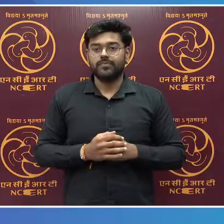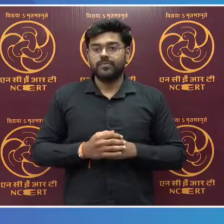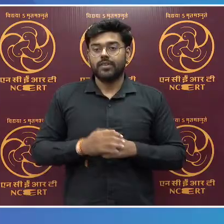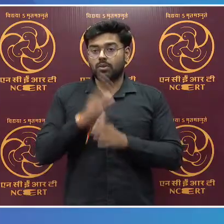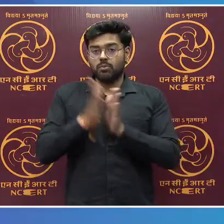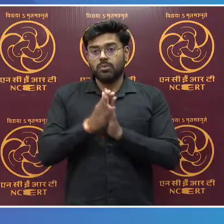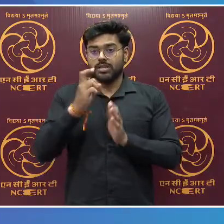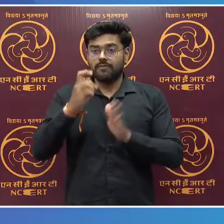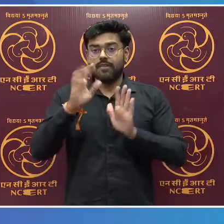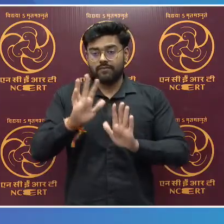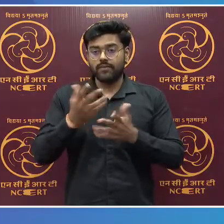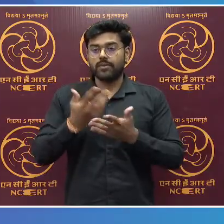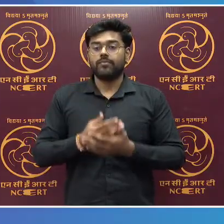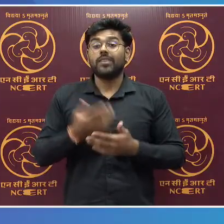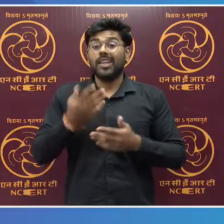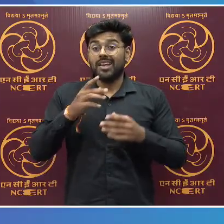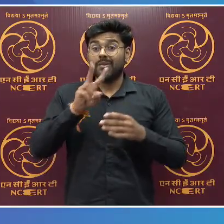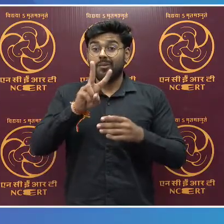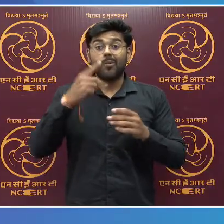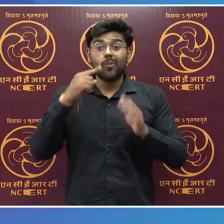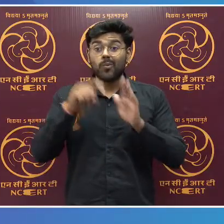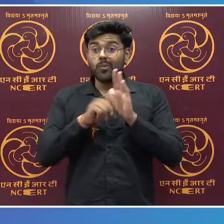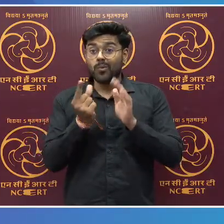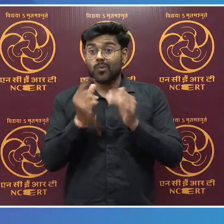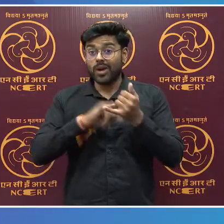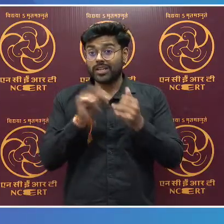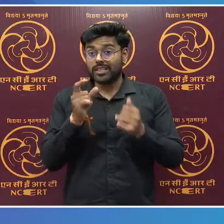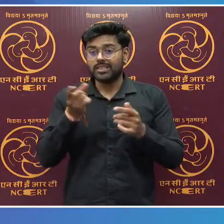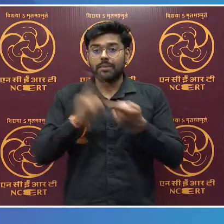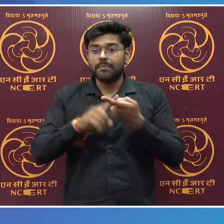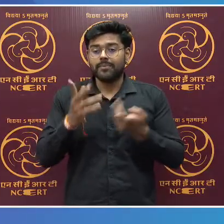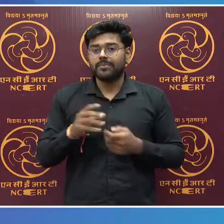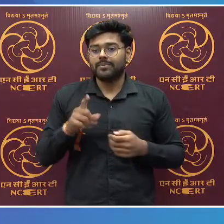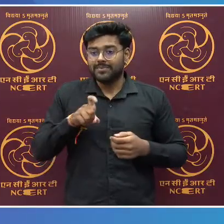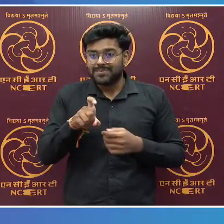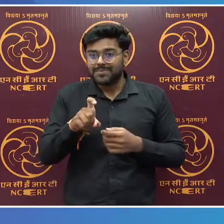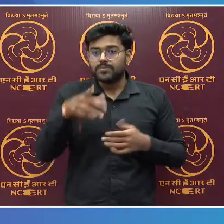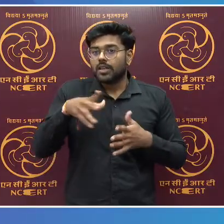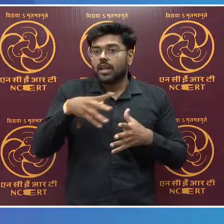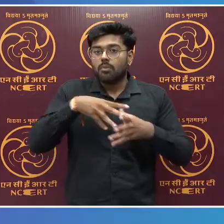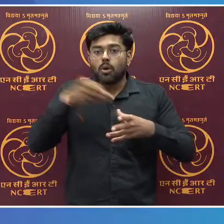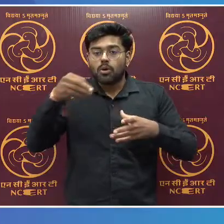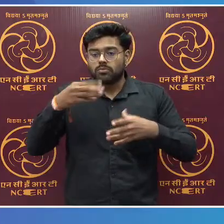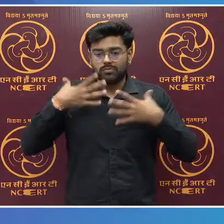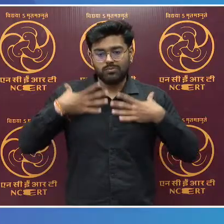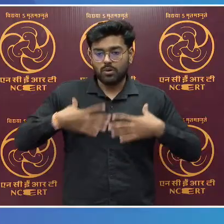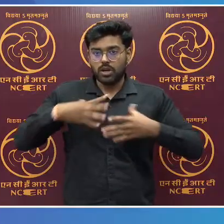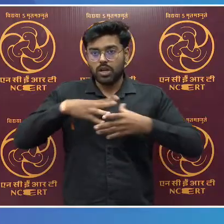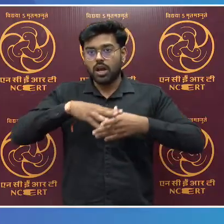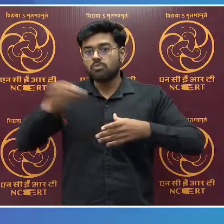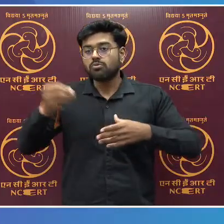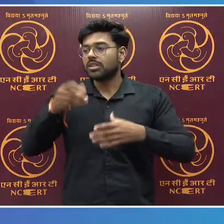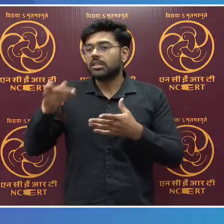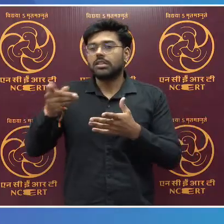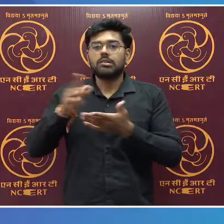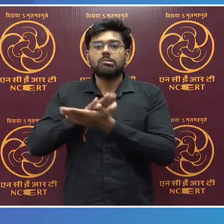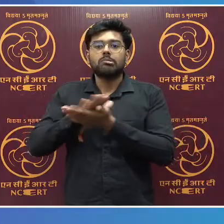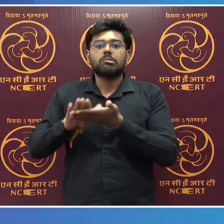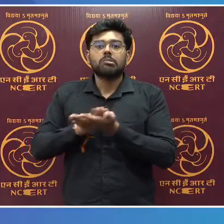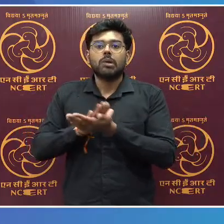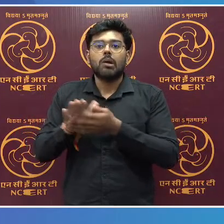organisms. Now, with viruses, what happens? Outside the body, they are in